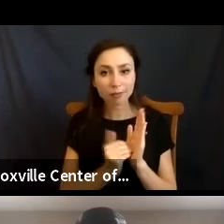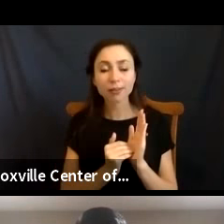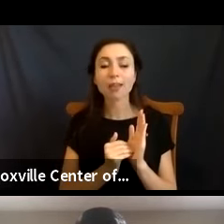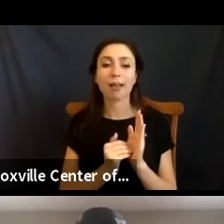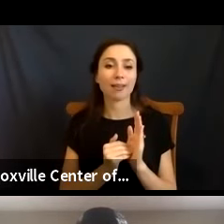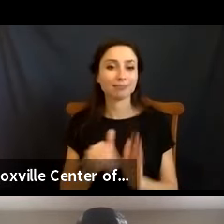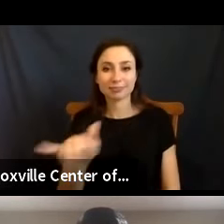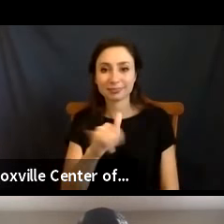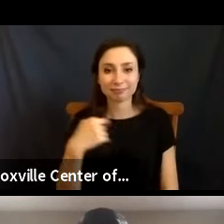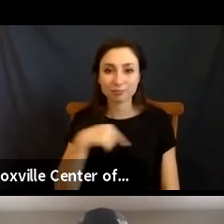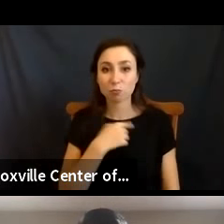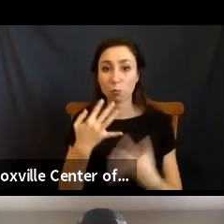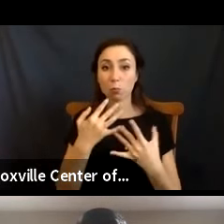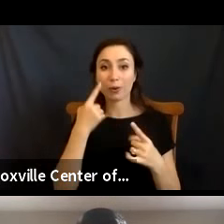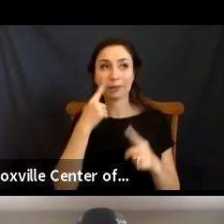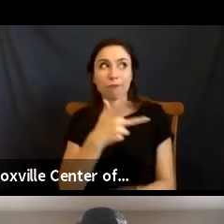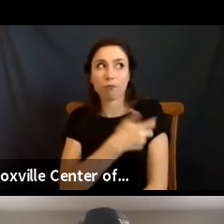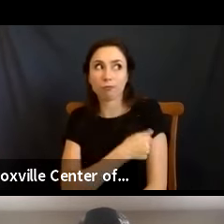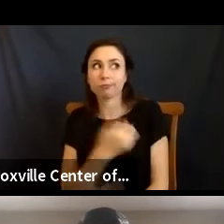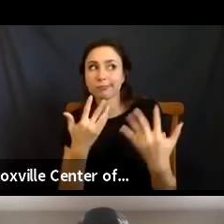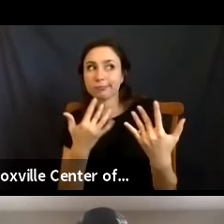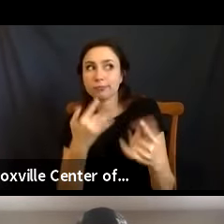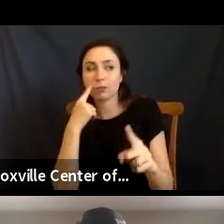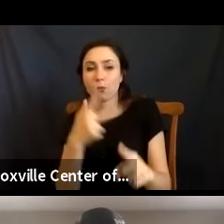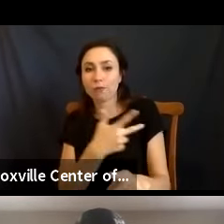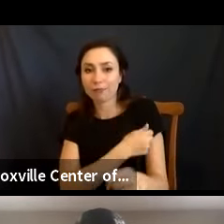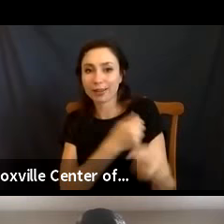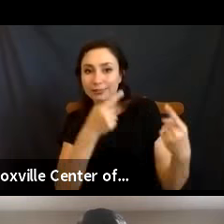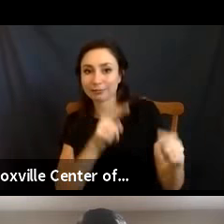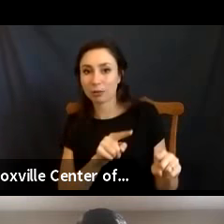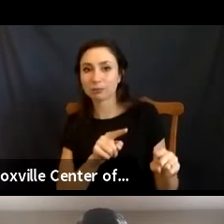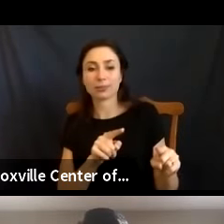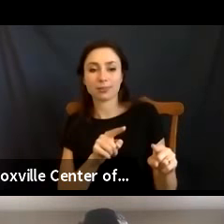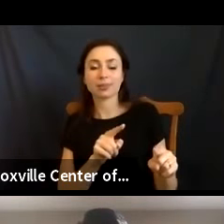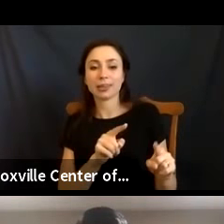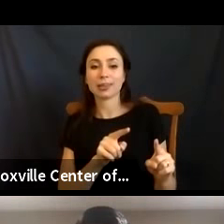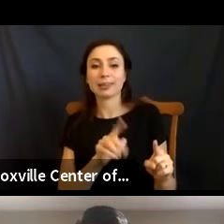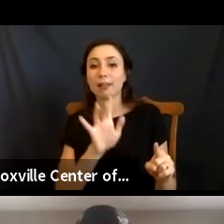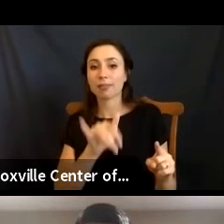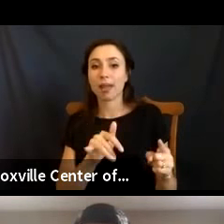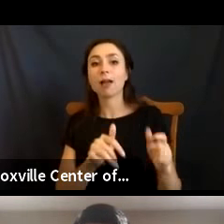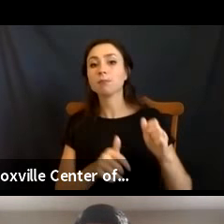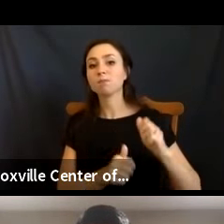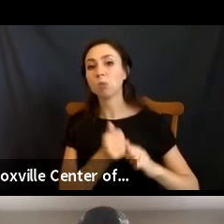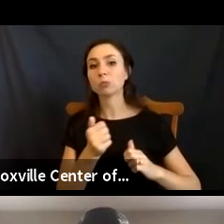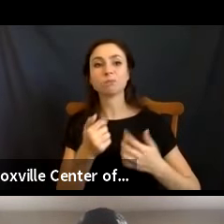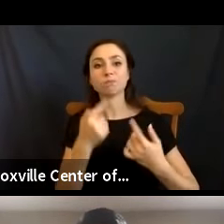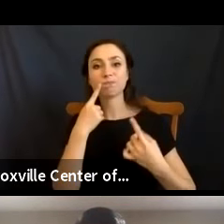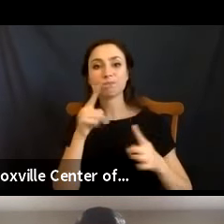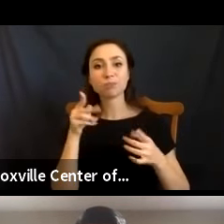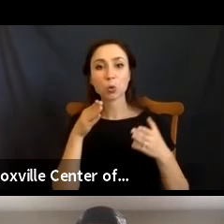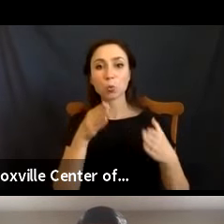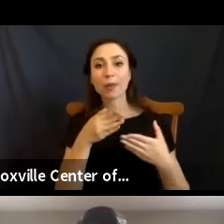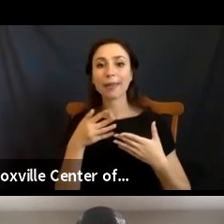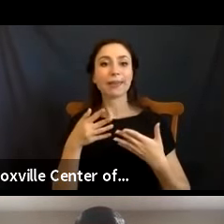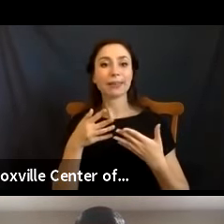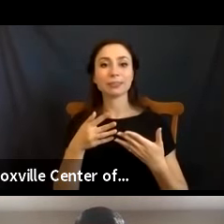waiting for a vaccine because that's going to be the most effective way to achieve herd